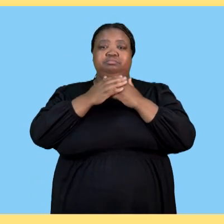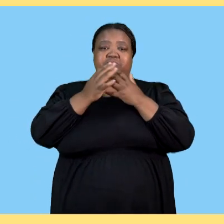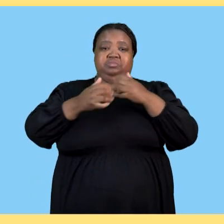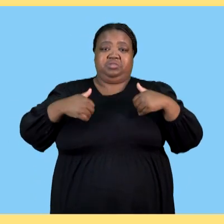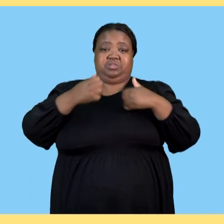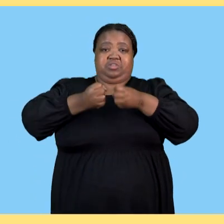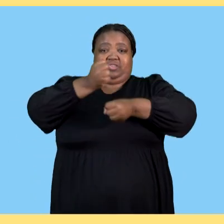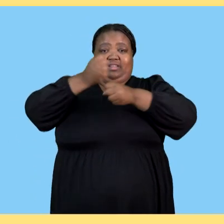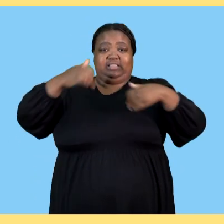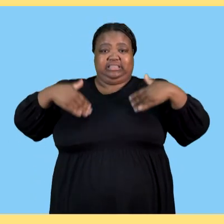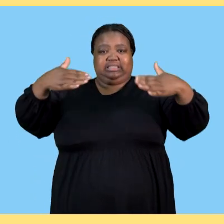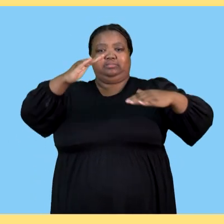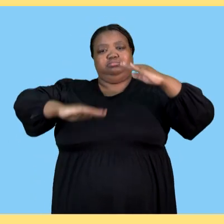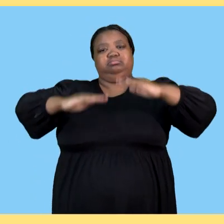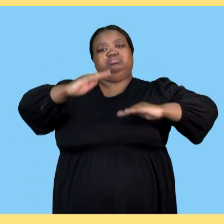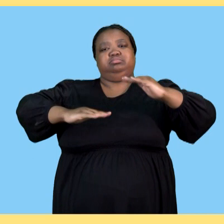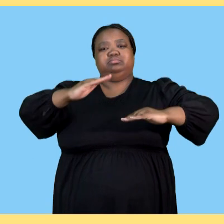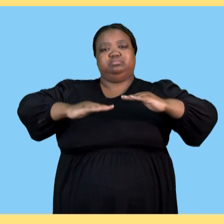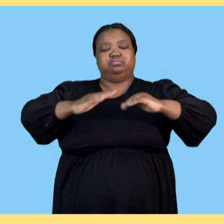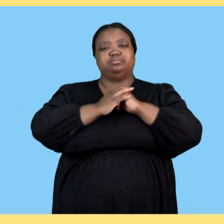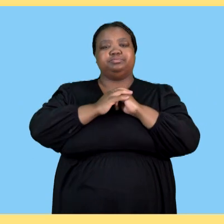of the year.